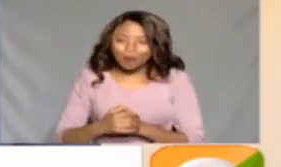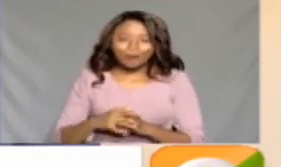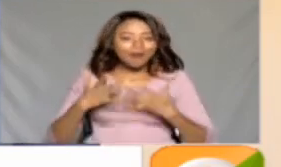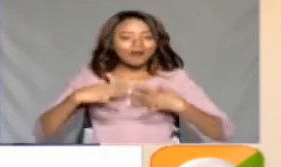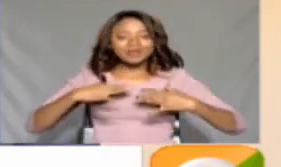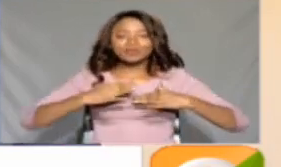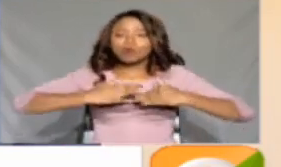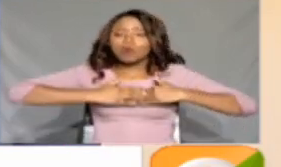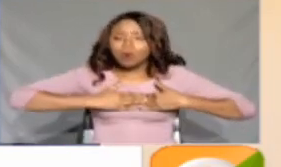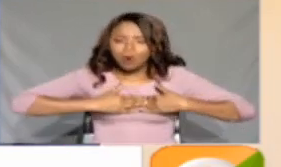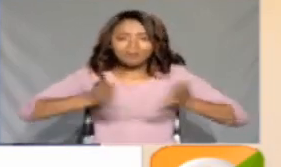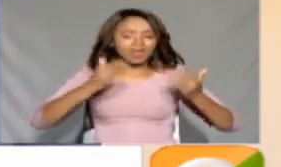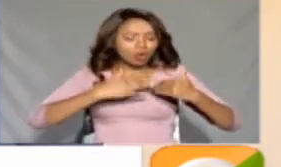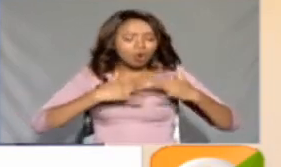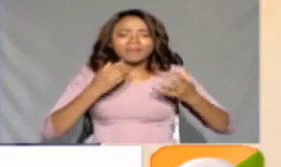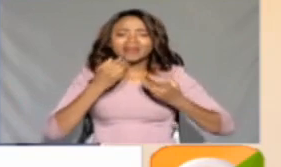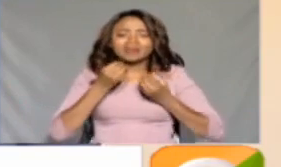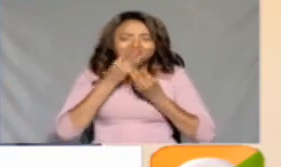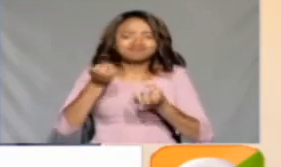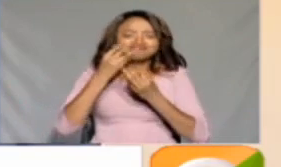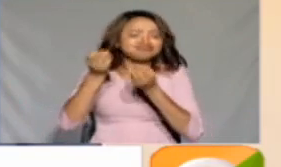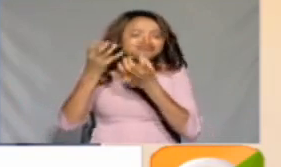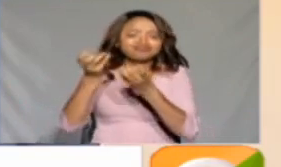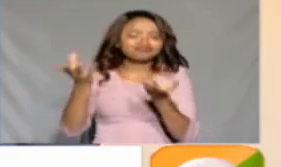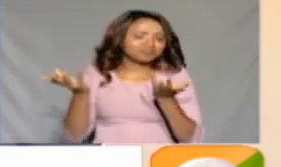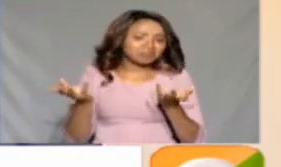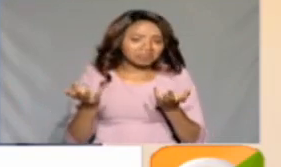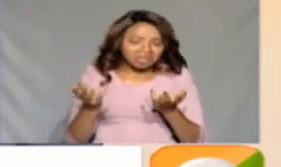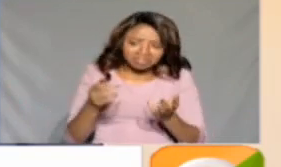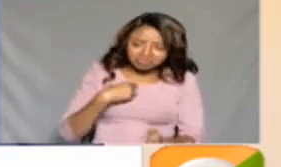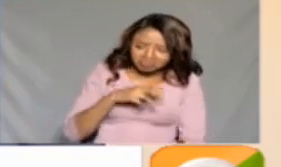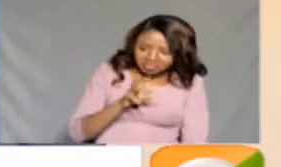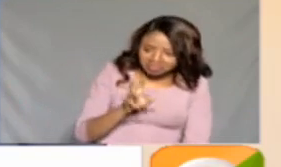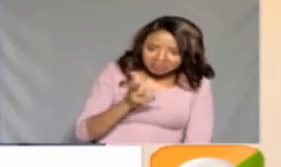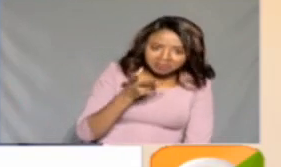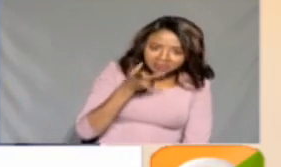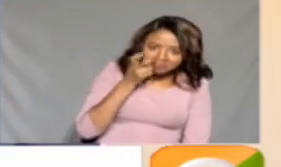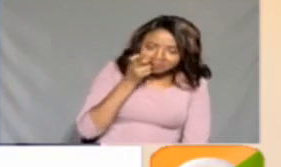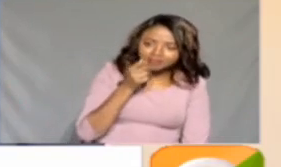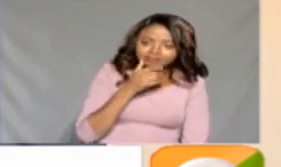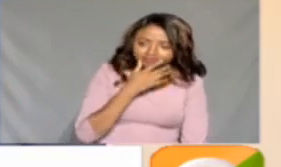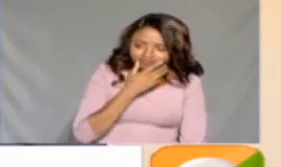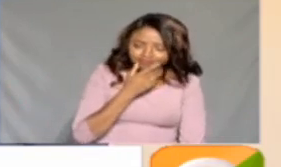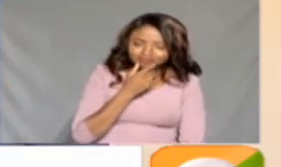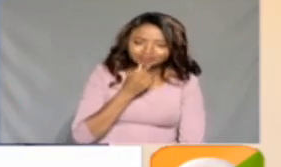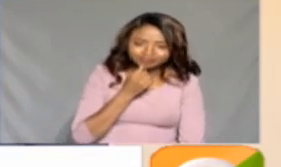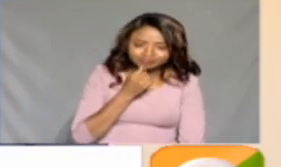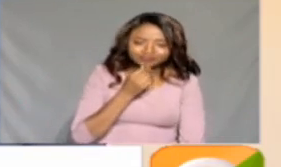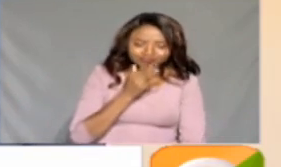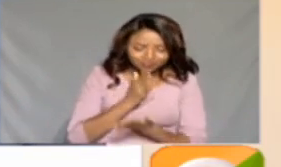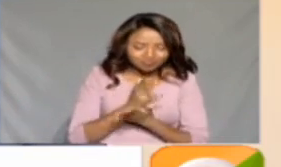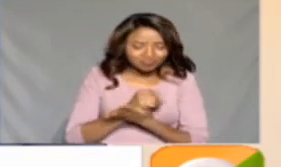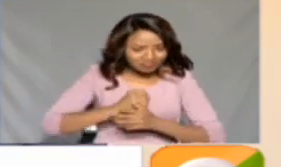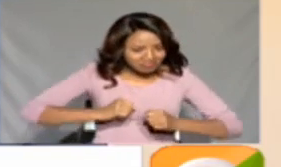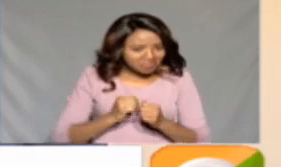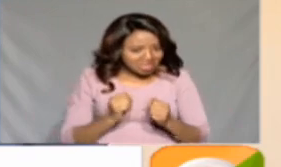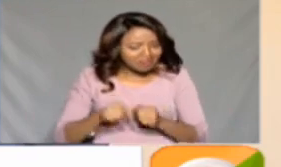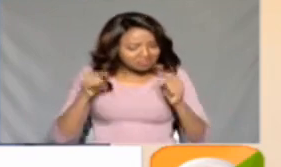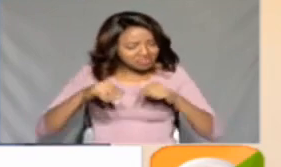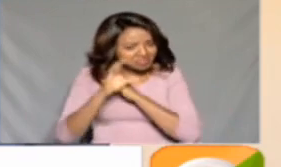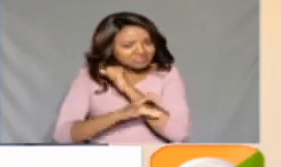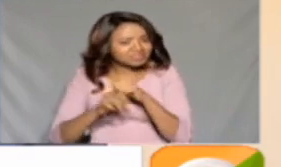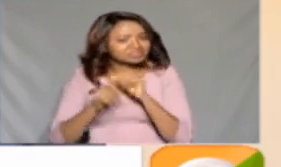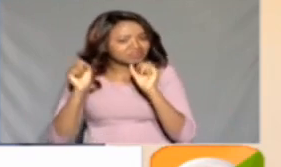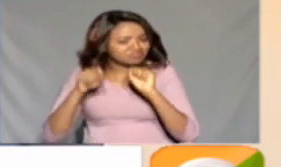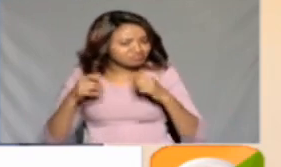speech. So when I hear that kind of comment, I'm particularly grateful that I'm in this country where people can say what they want to